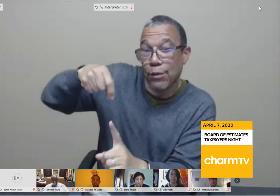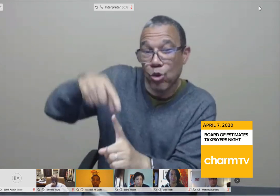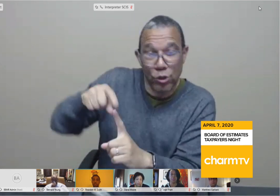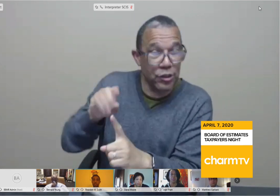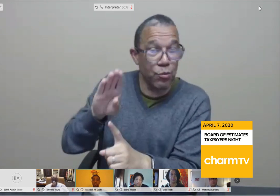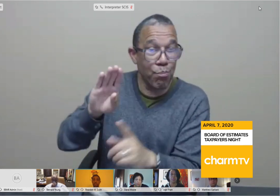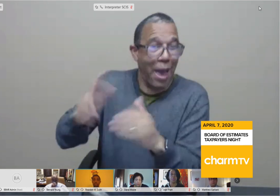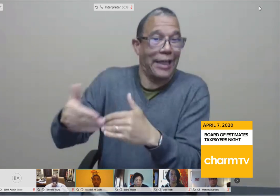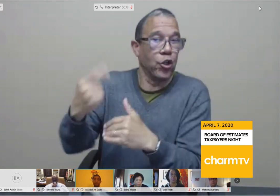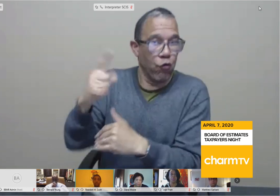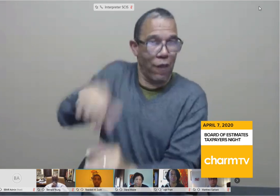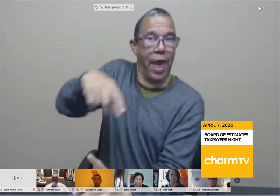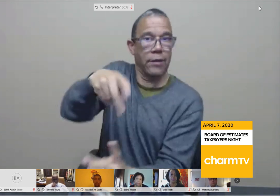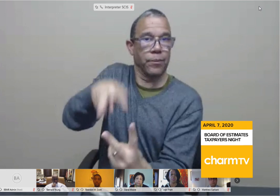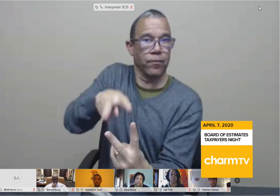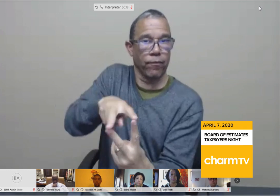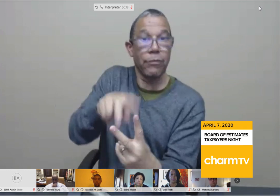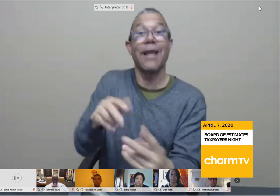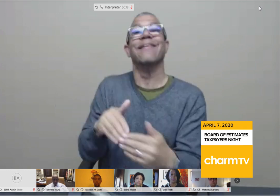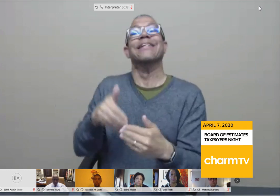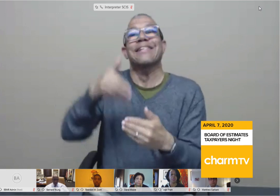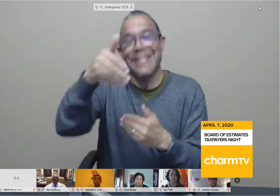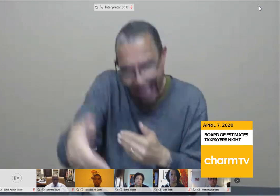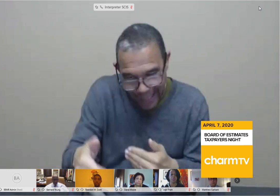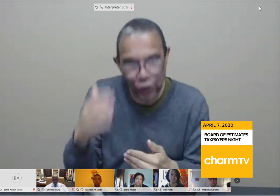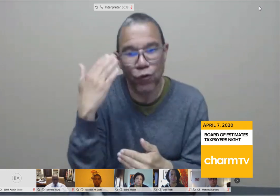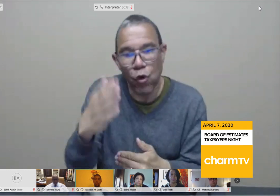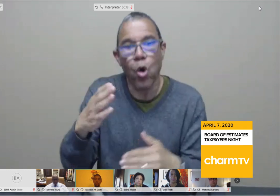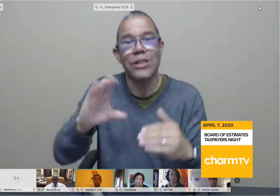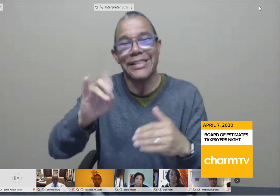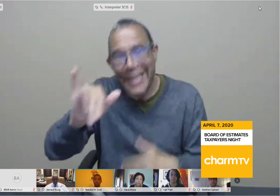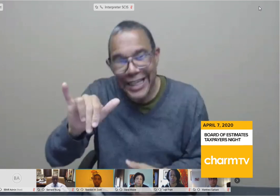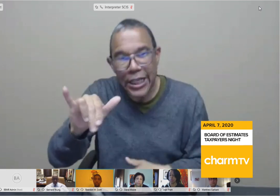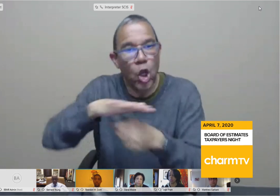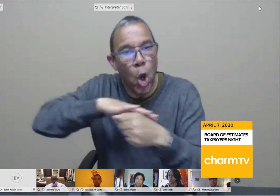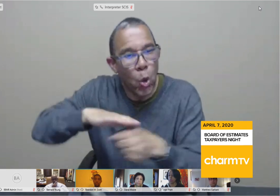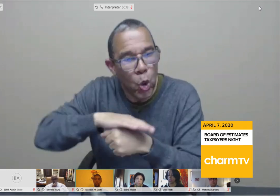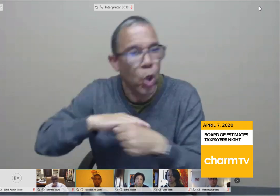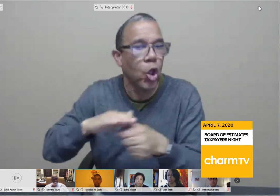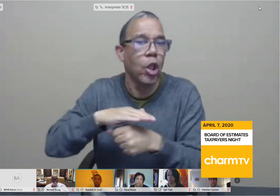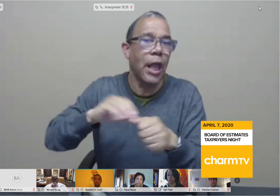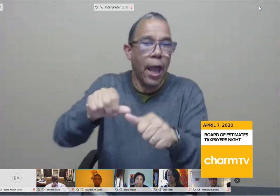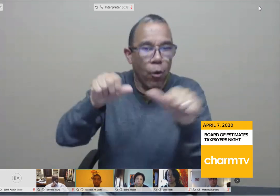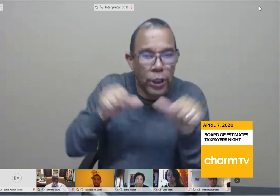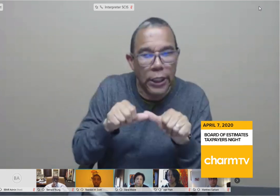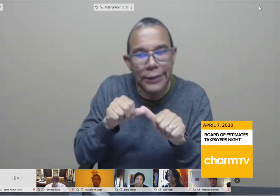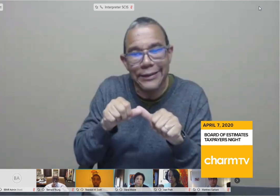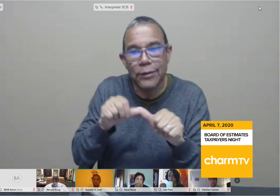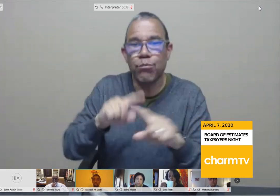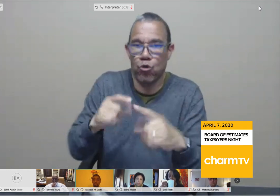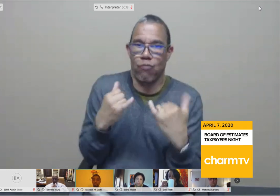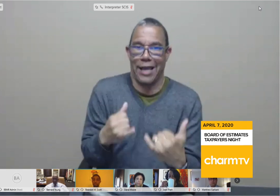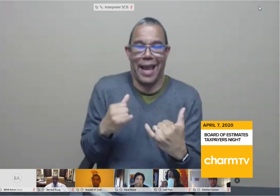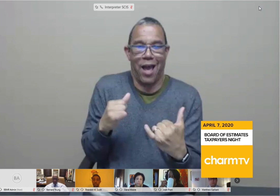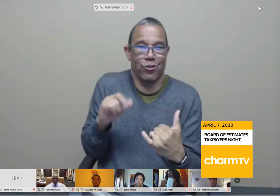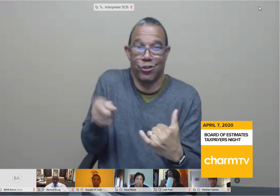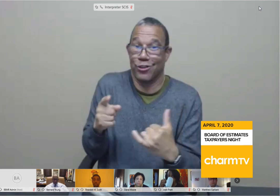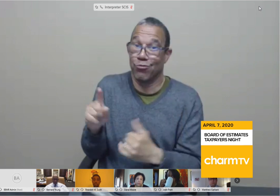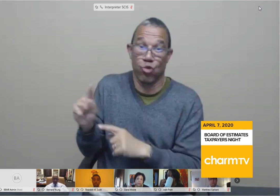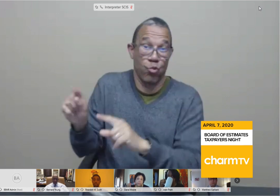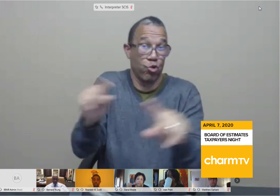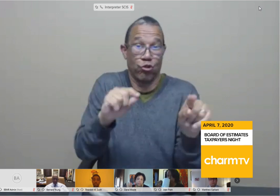and states and local jurisdictions. But at this point, there's a lot of rumors and there's a lot of discussion, but it's just beginning to kind of form